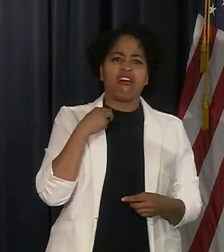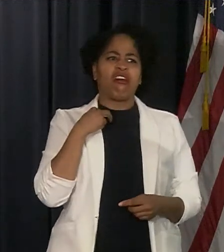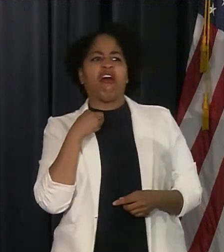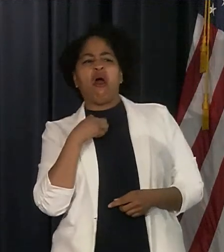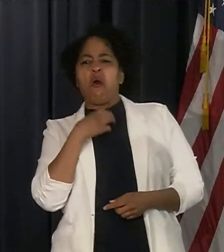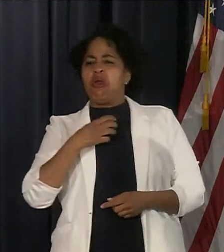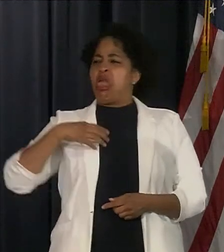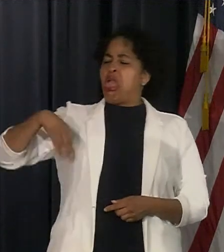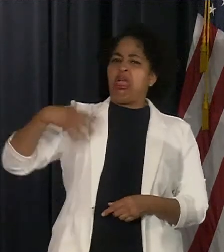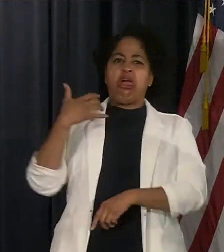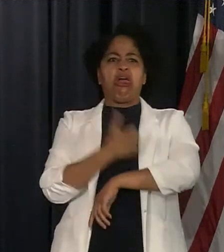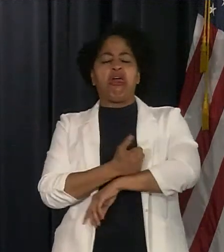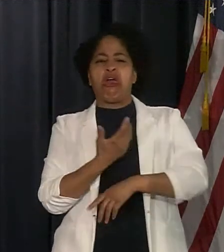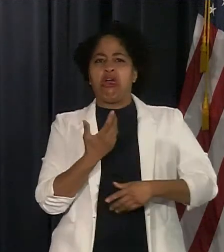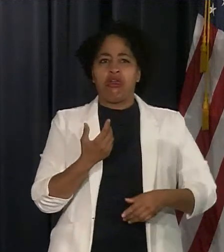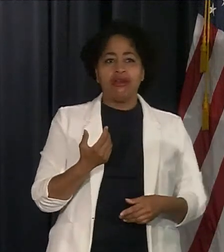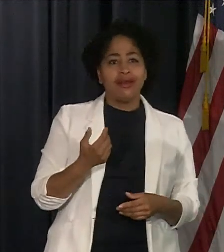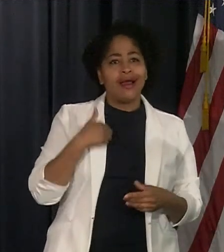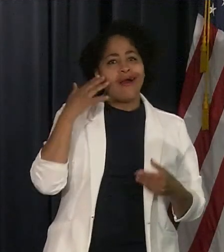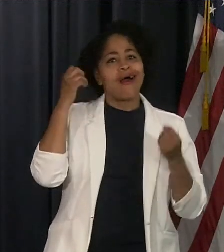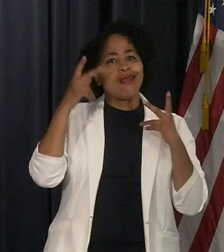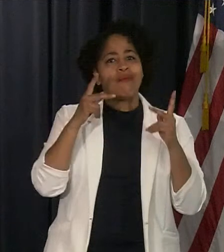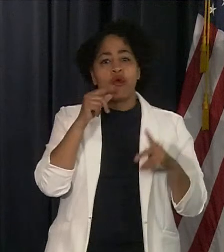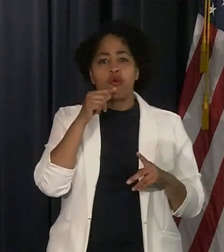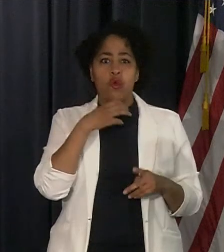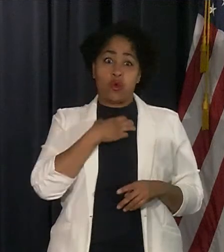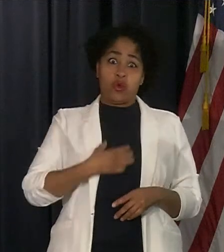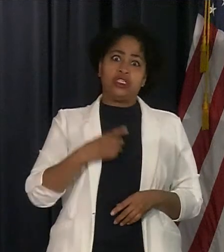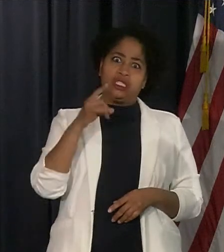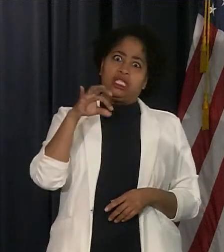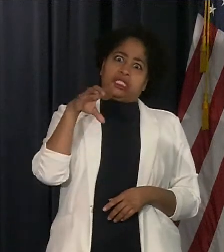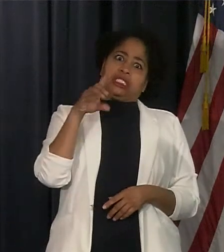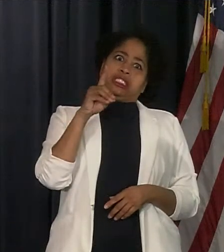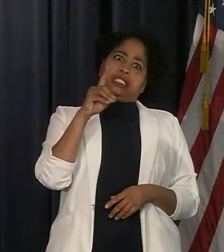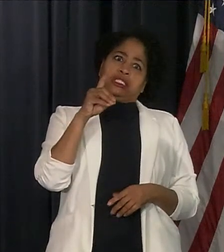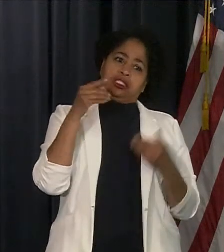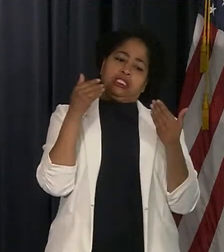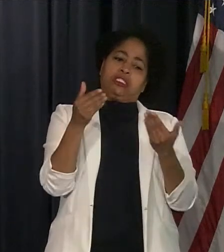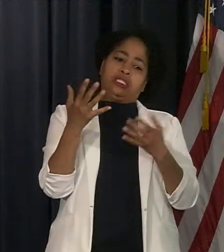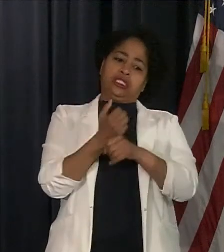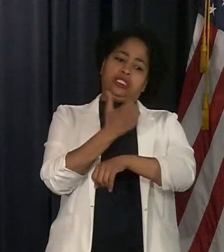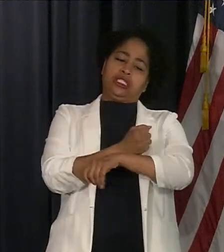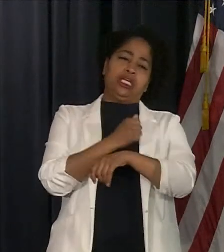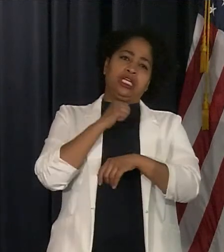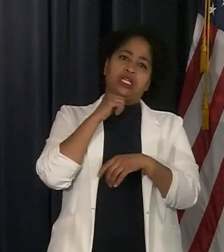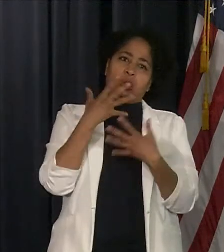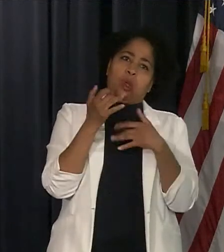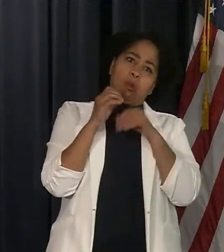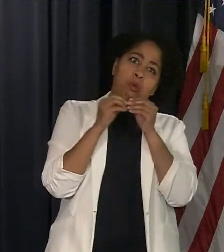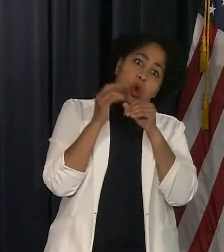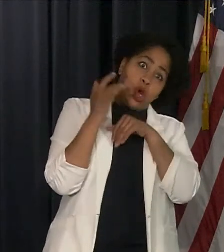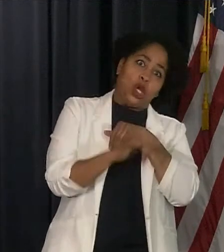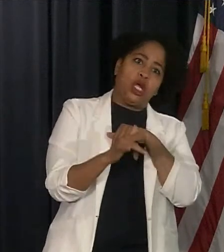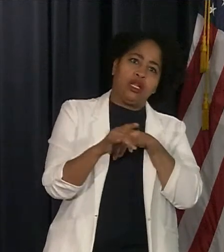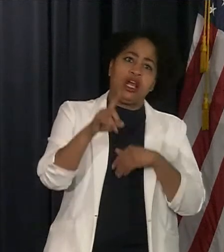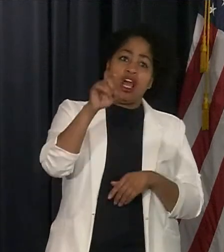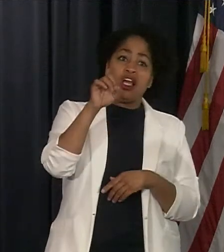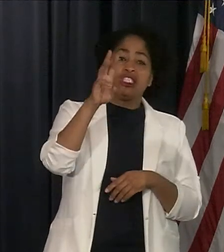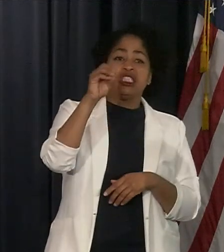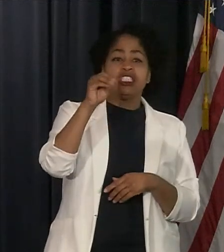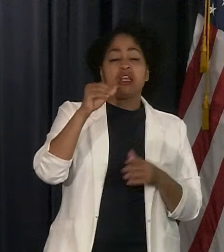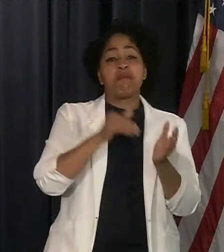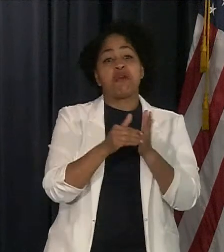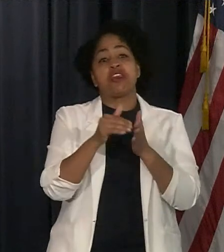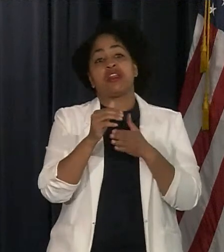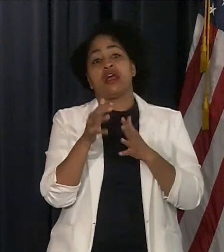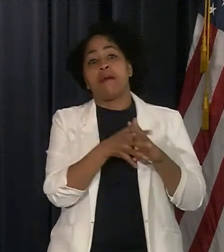gotten the vaccine, although I've certainly met a lot of people who regret having waited too long. But 160 million Americans have gotten it, more than